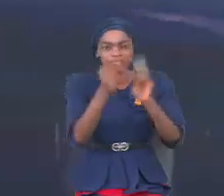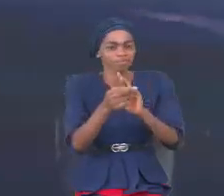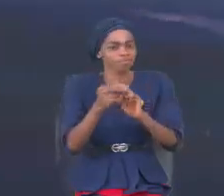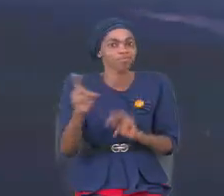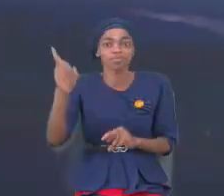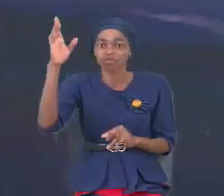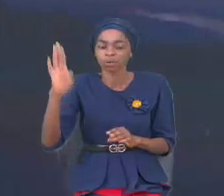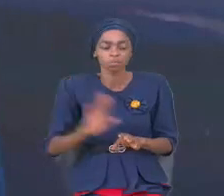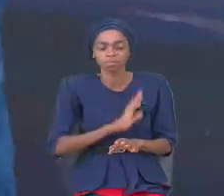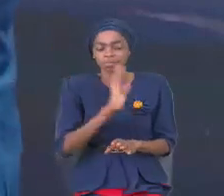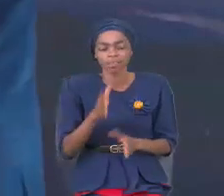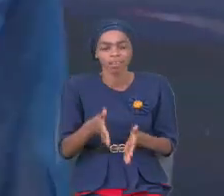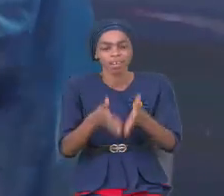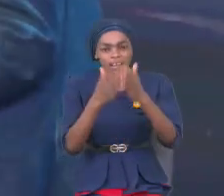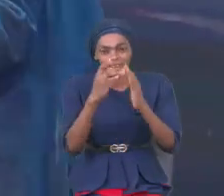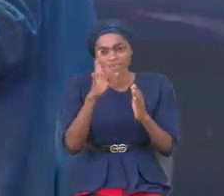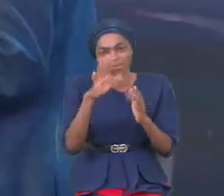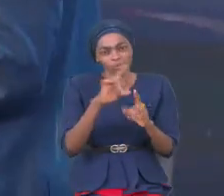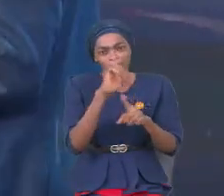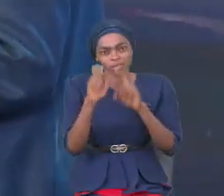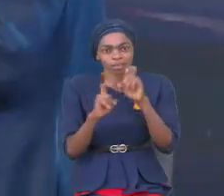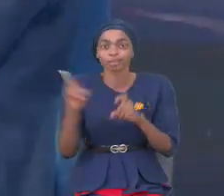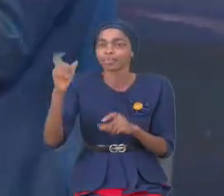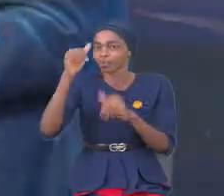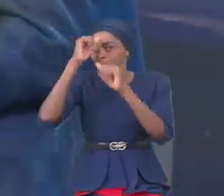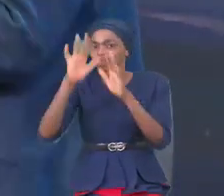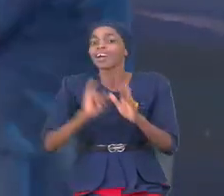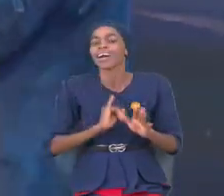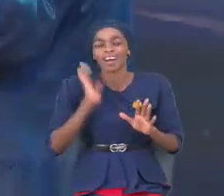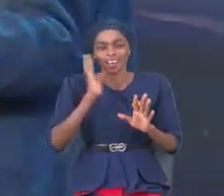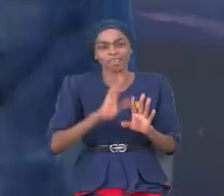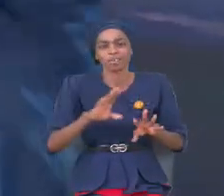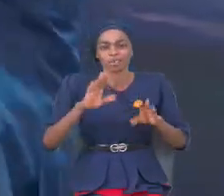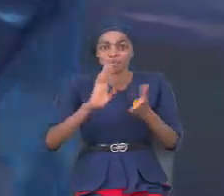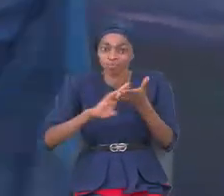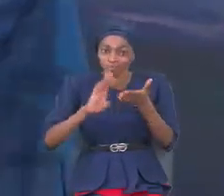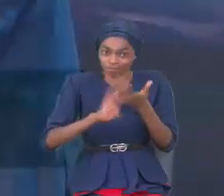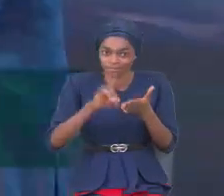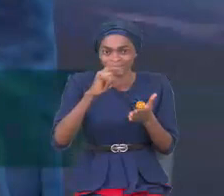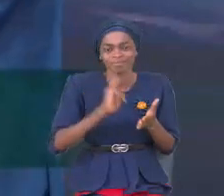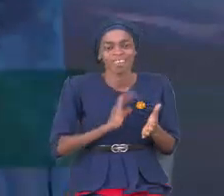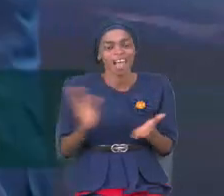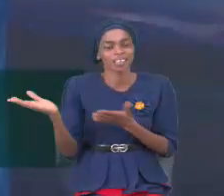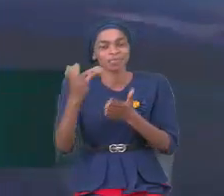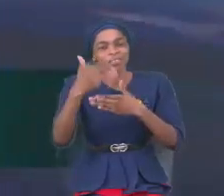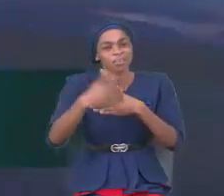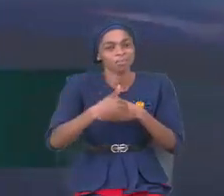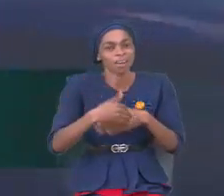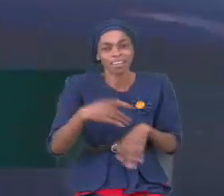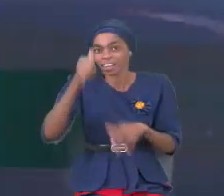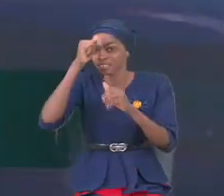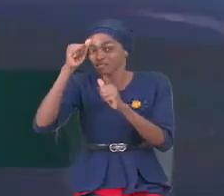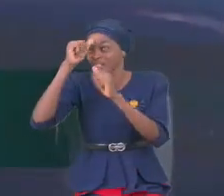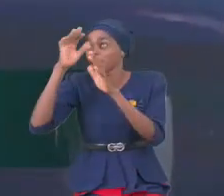It says, I redeem you. It says, I bring you back. It says, now you are reconciled with the Heavenly Father.